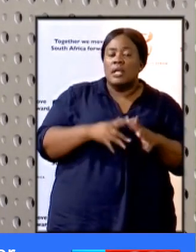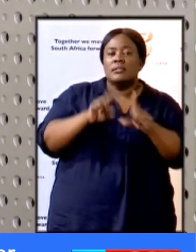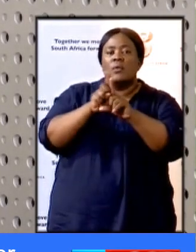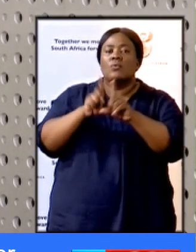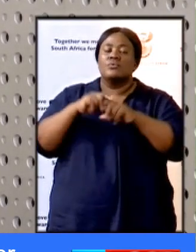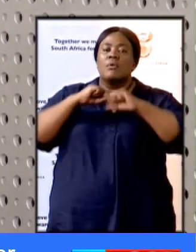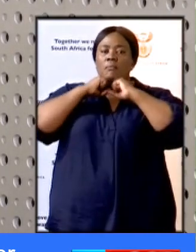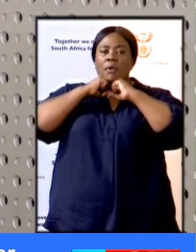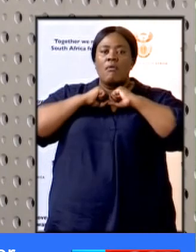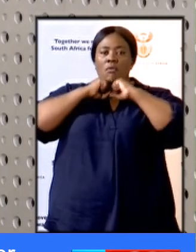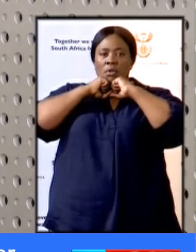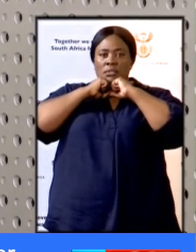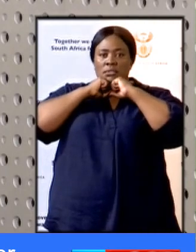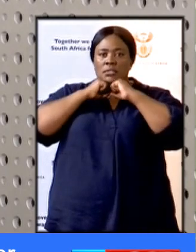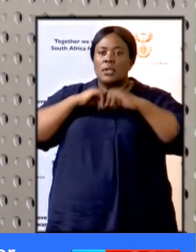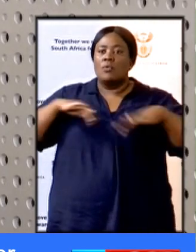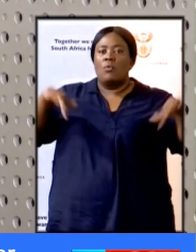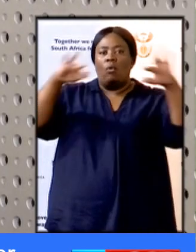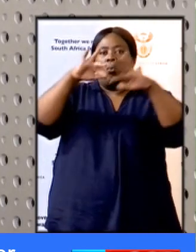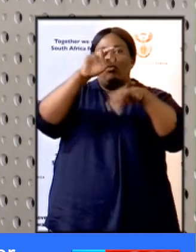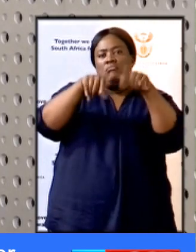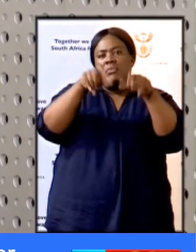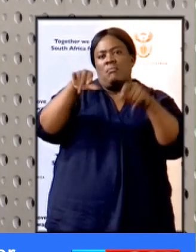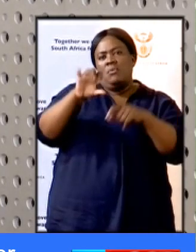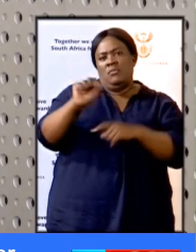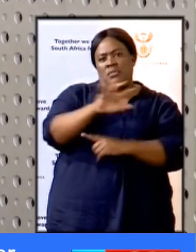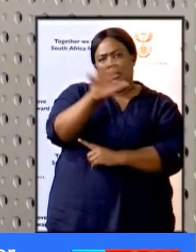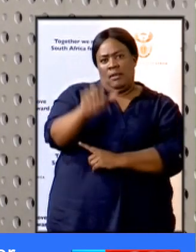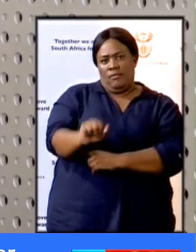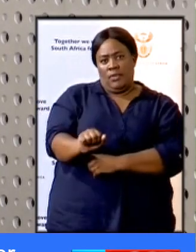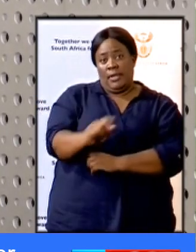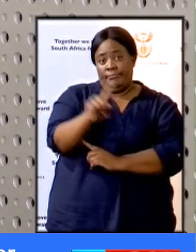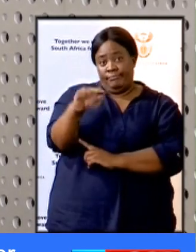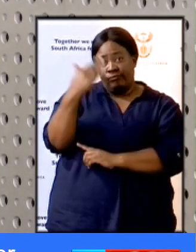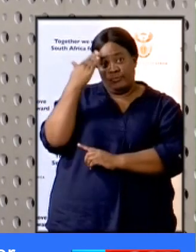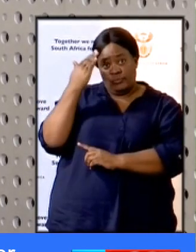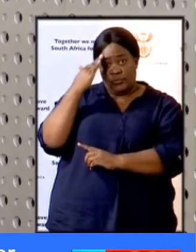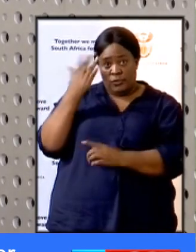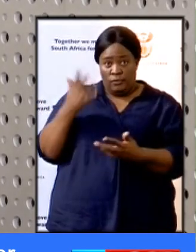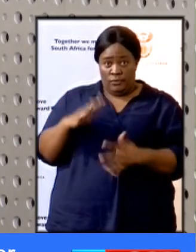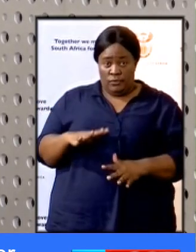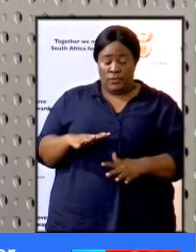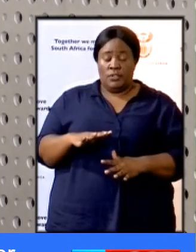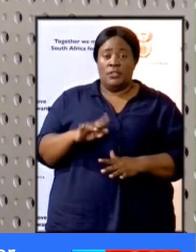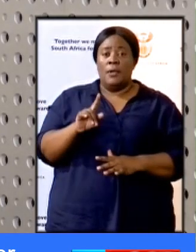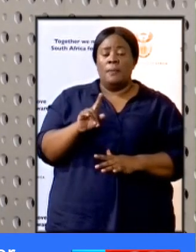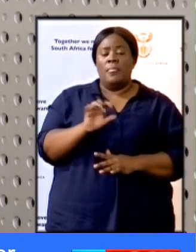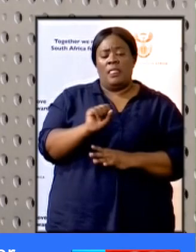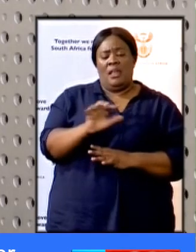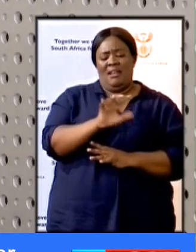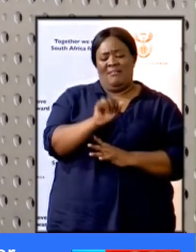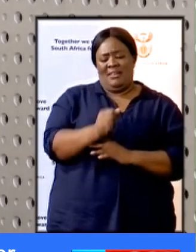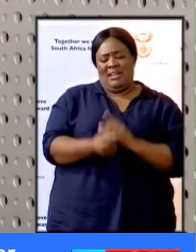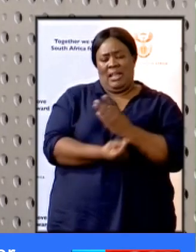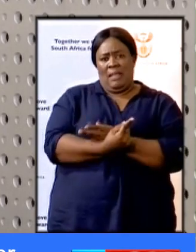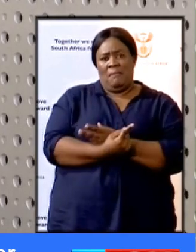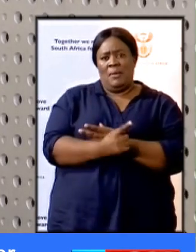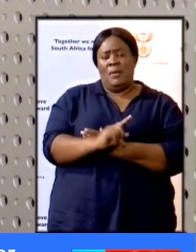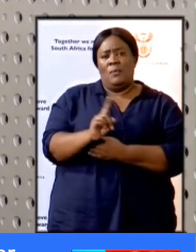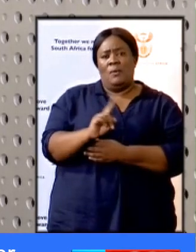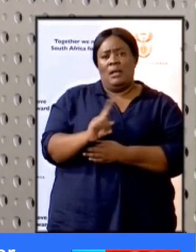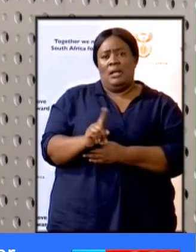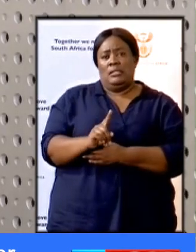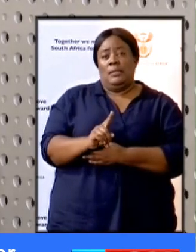parents and all South Africans. As you know, South Africa has entered into